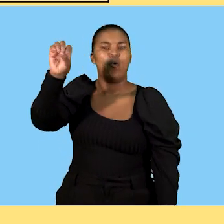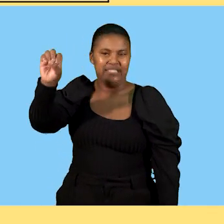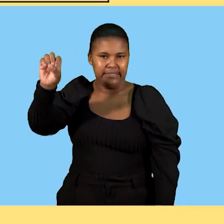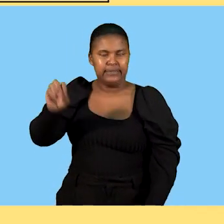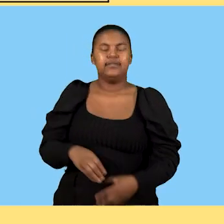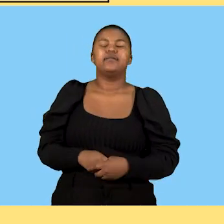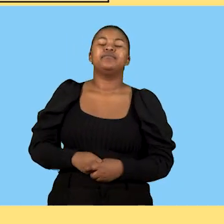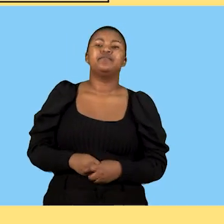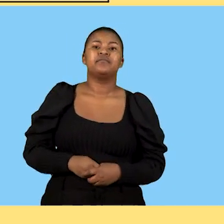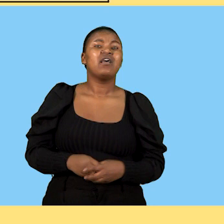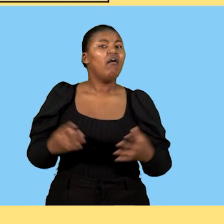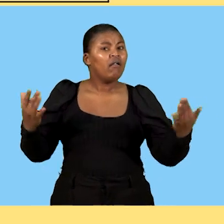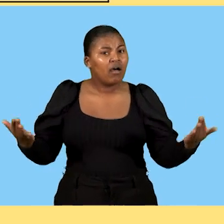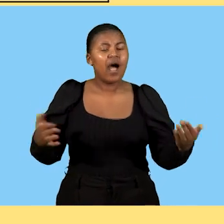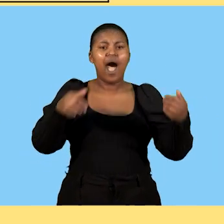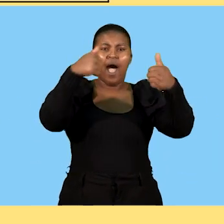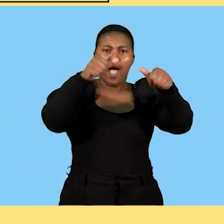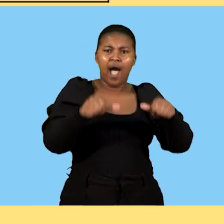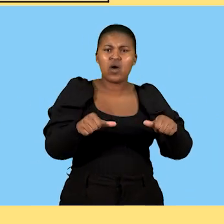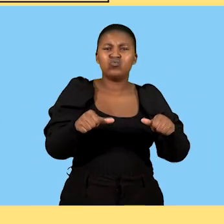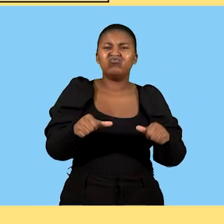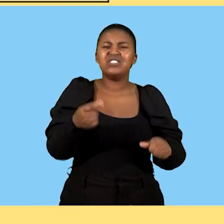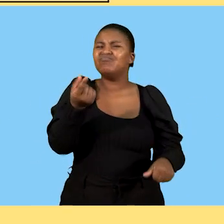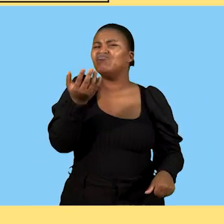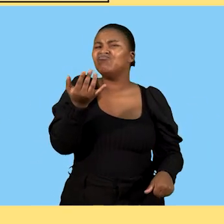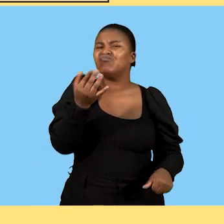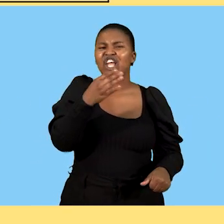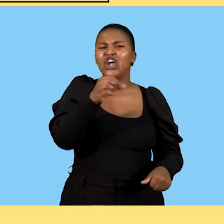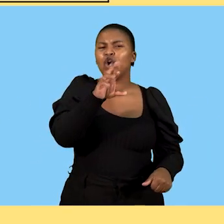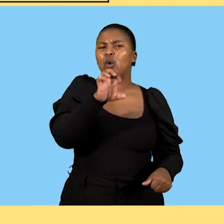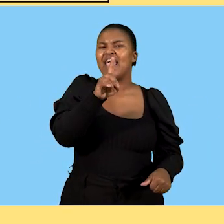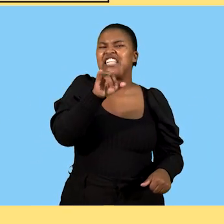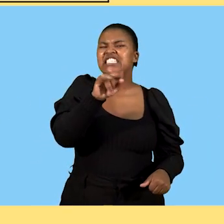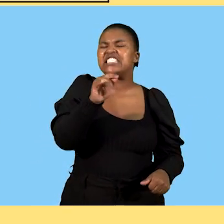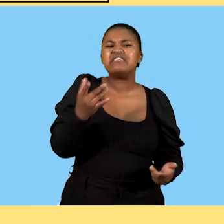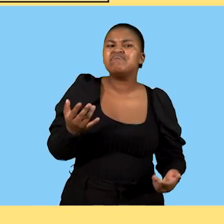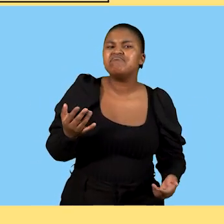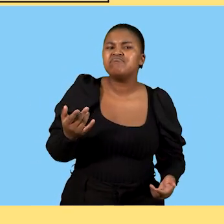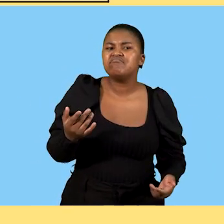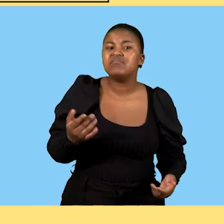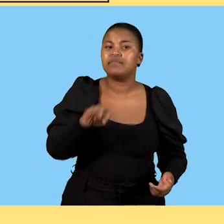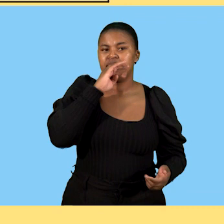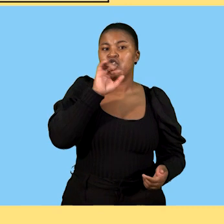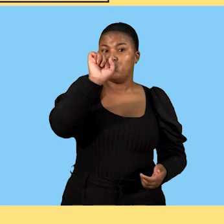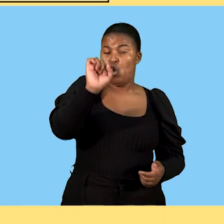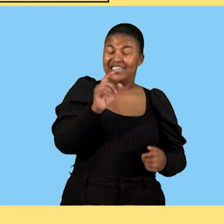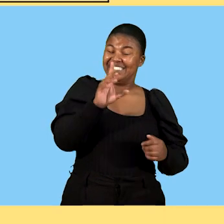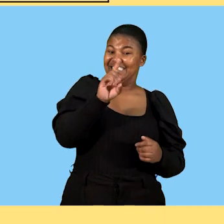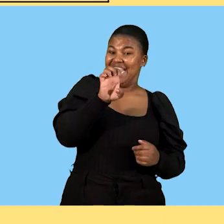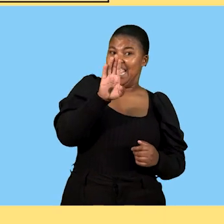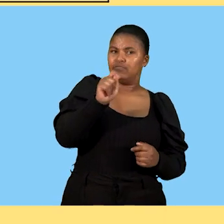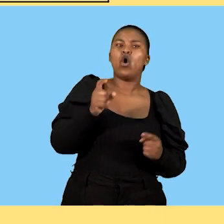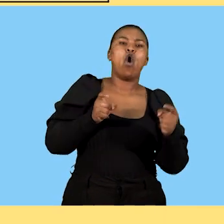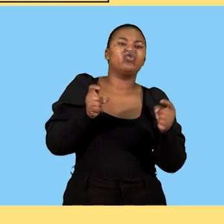1,040. And the account credit is your debtors control. Your debtors